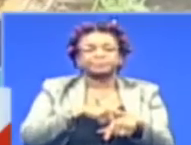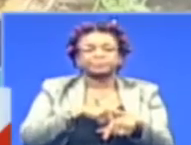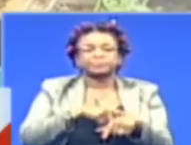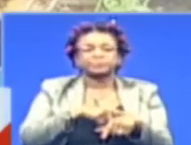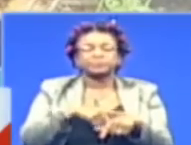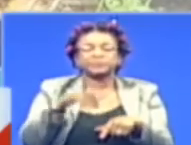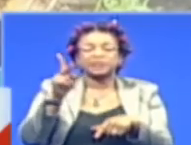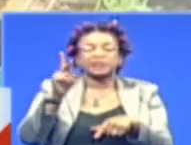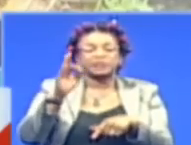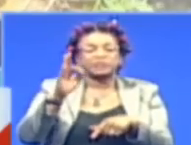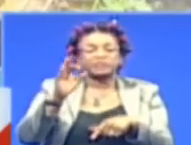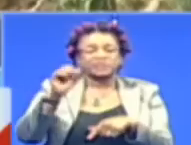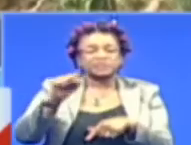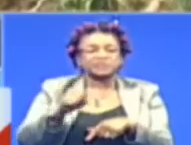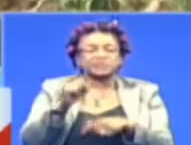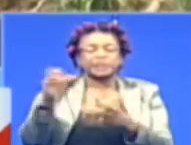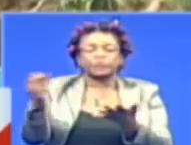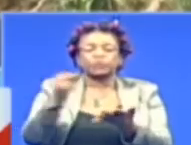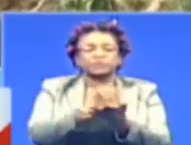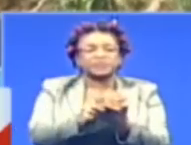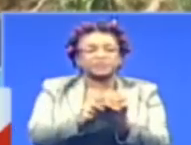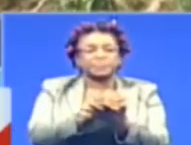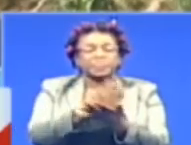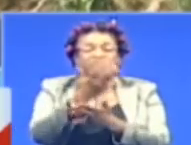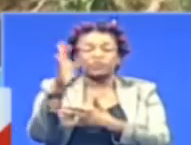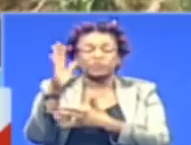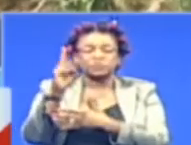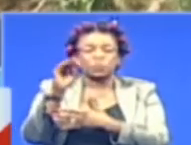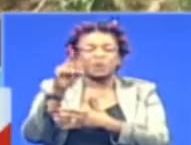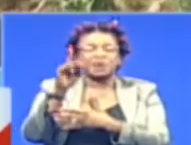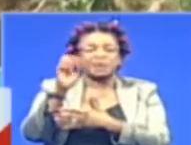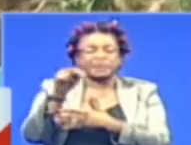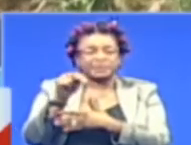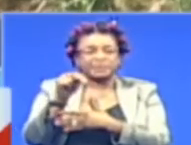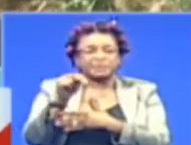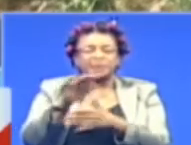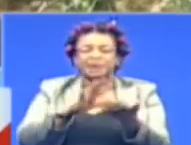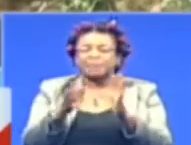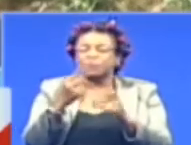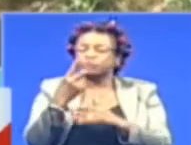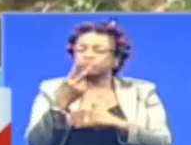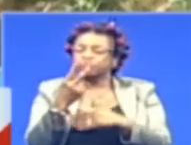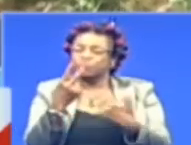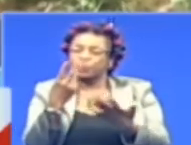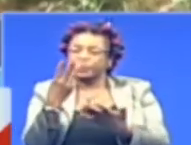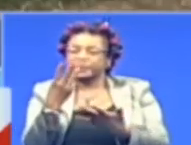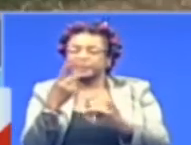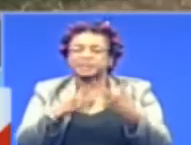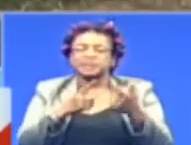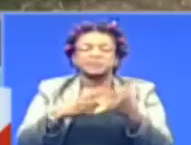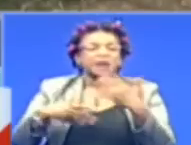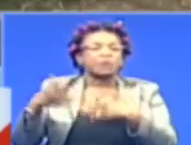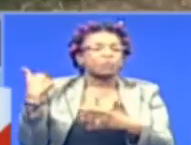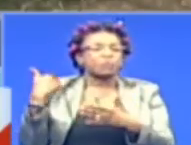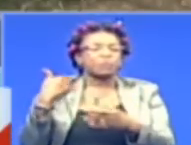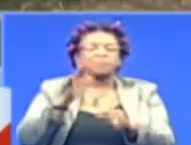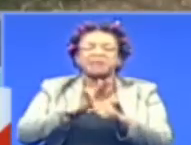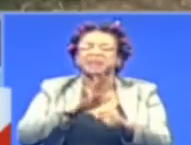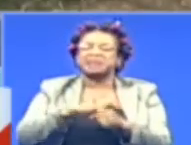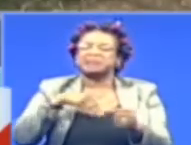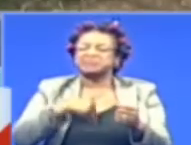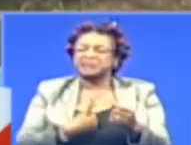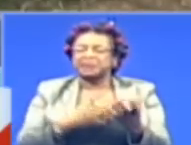KFS recruited even the forest wardens, it is almost 2-3 years ago. And many of them have really been retiring.